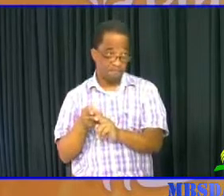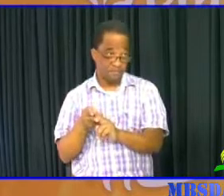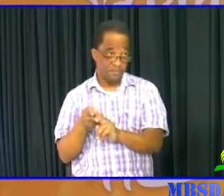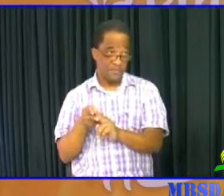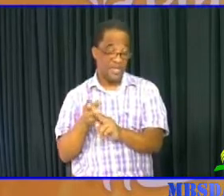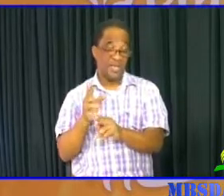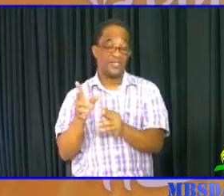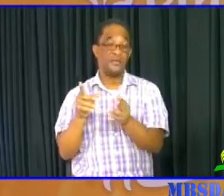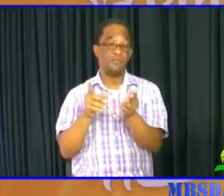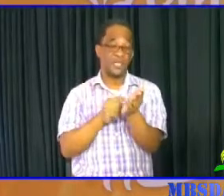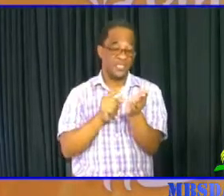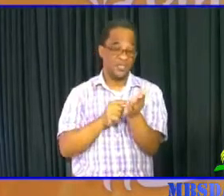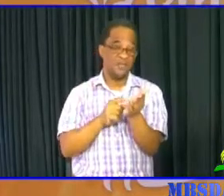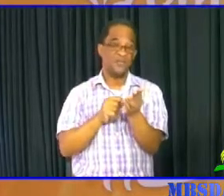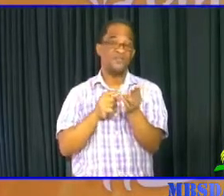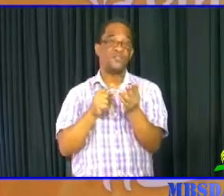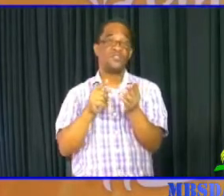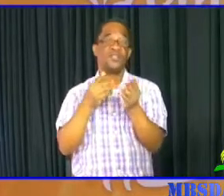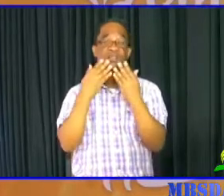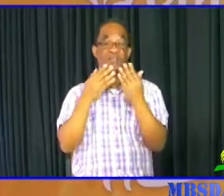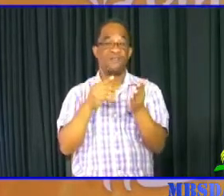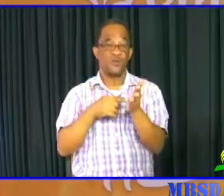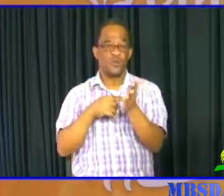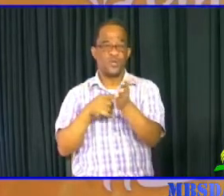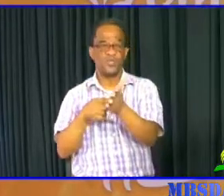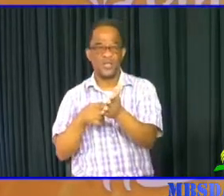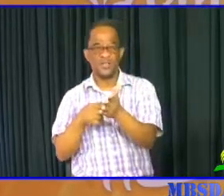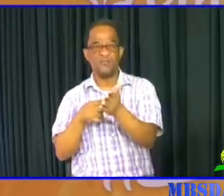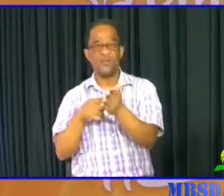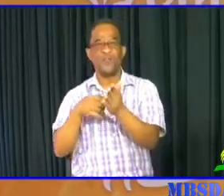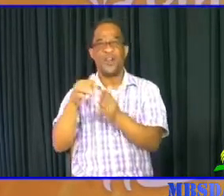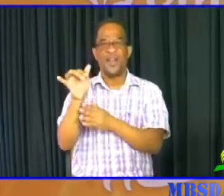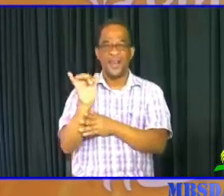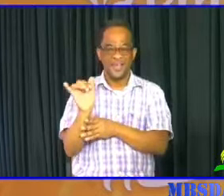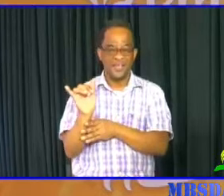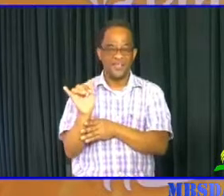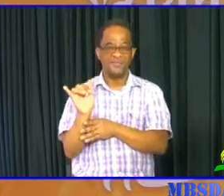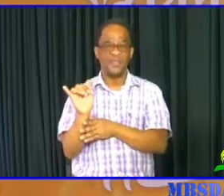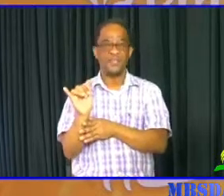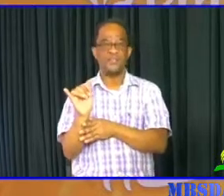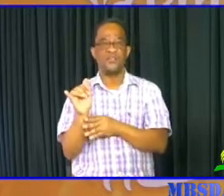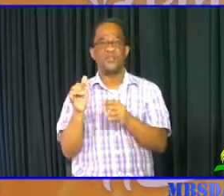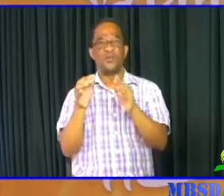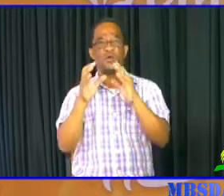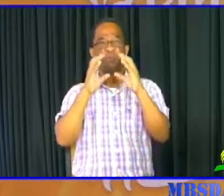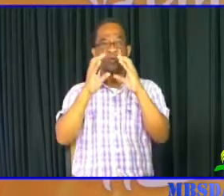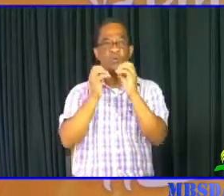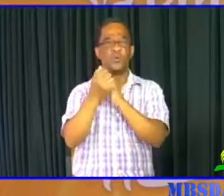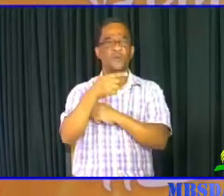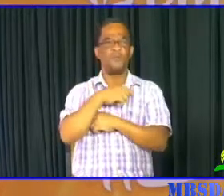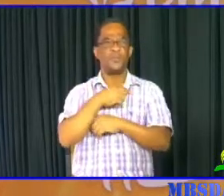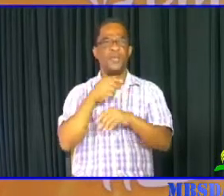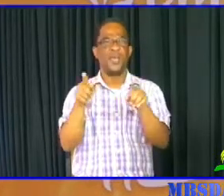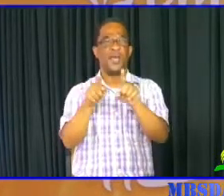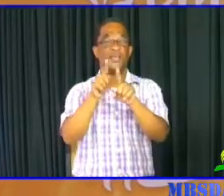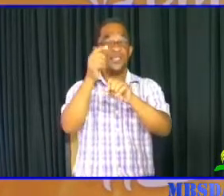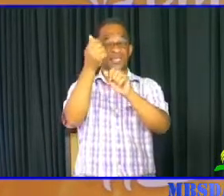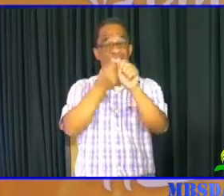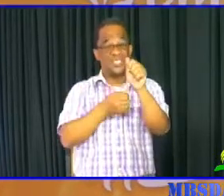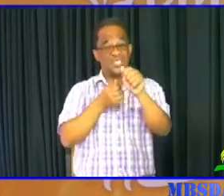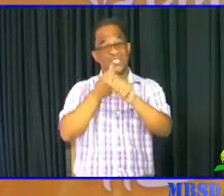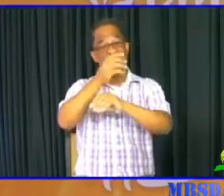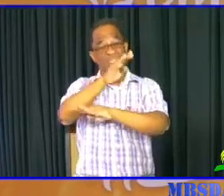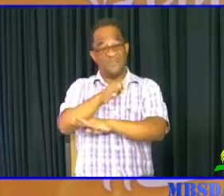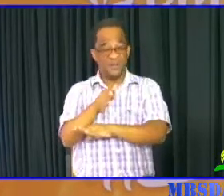sharing the pages. Thank you for subscribing. Thank you for liking. Thank you for engaging with us as each evening